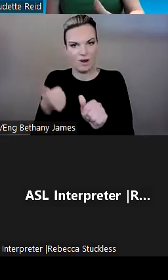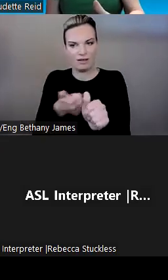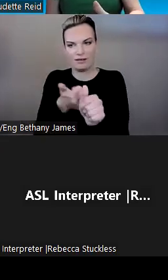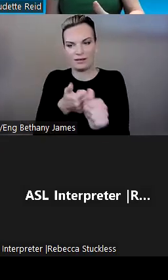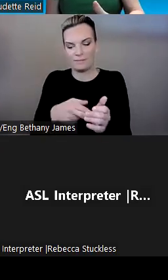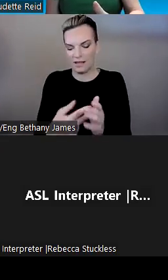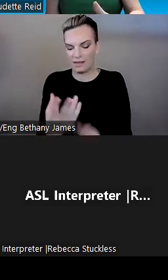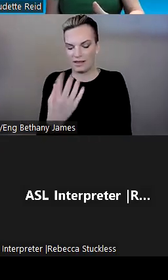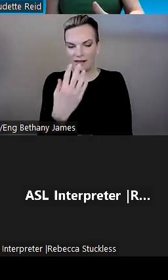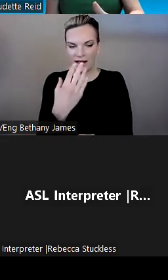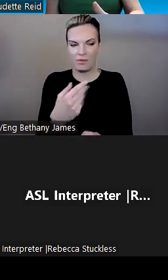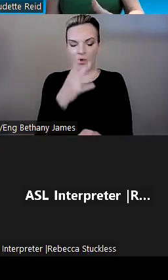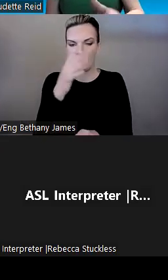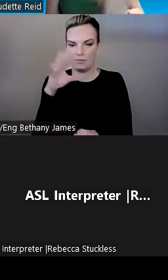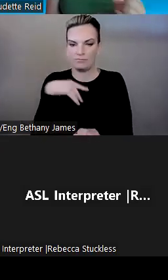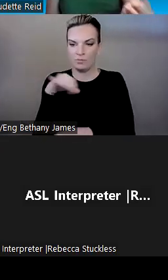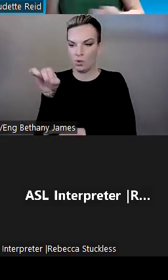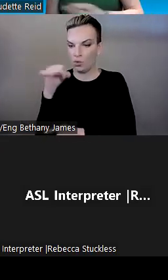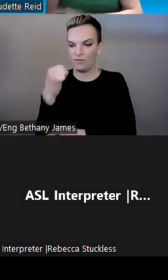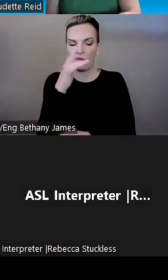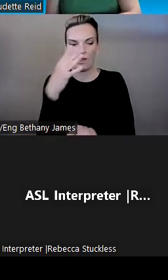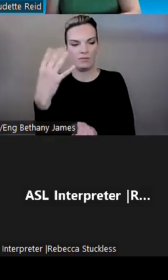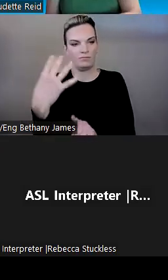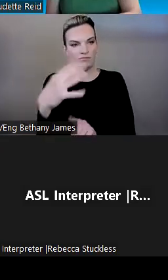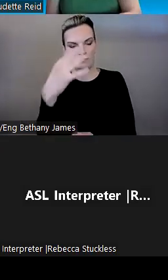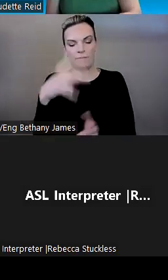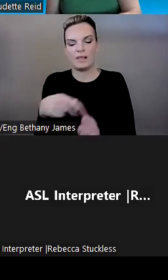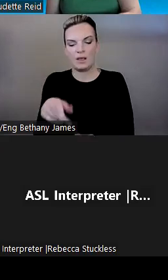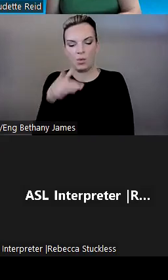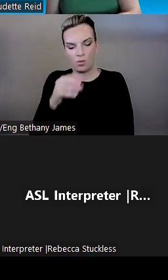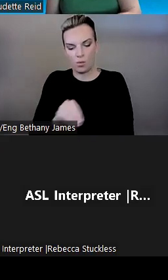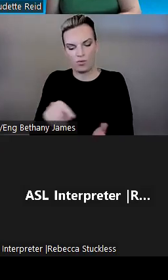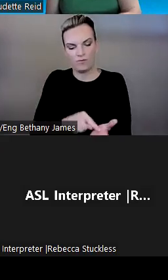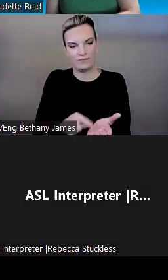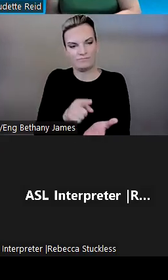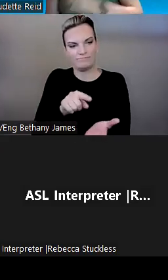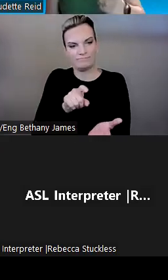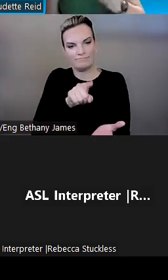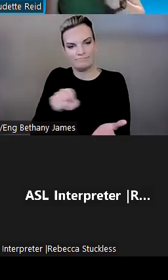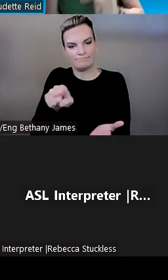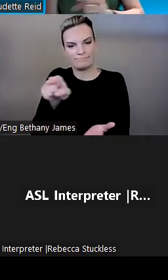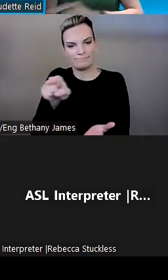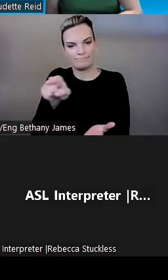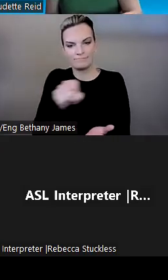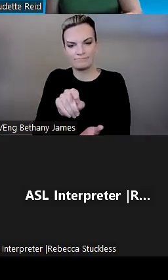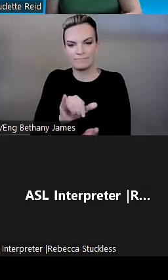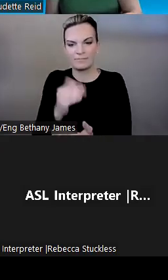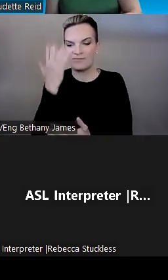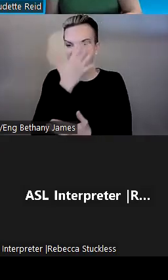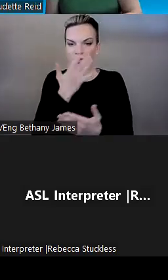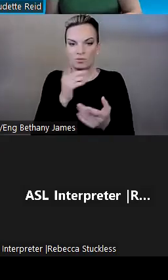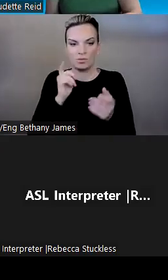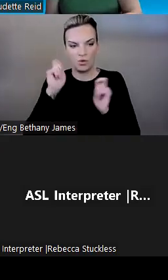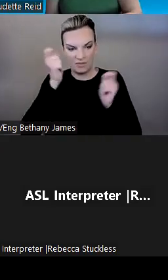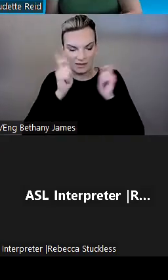to follow the movement of your head to control a pointer on your screen. And it tracks your facial movements to perform